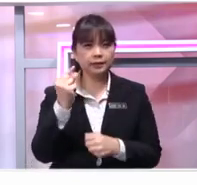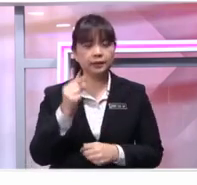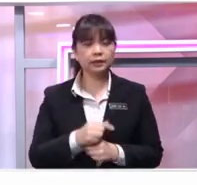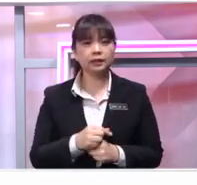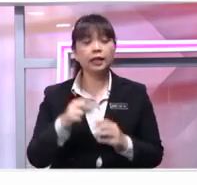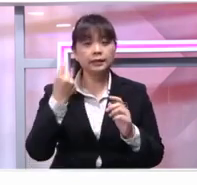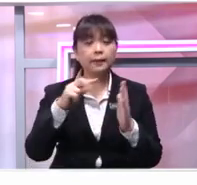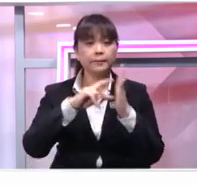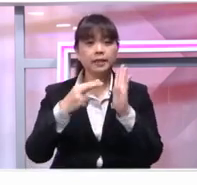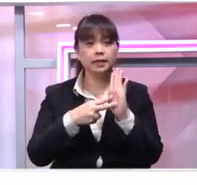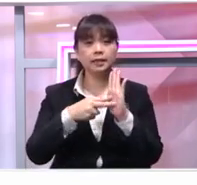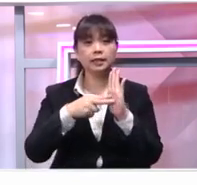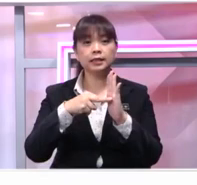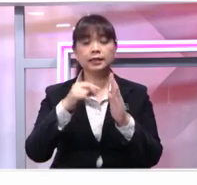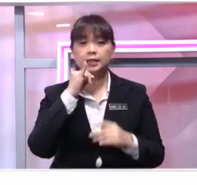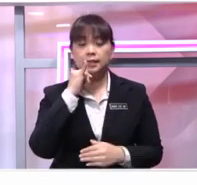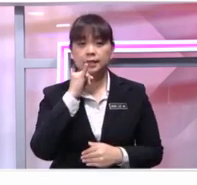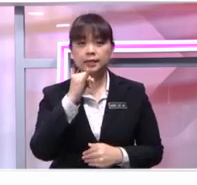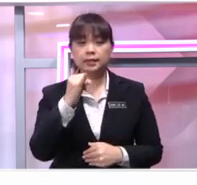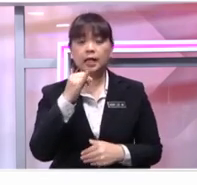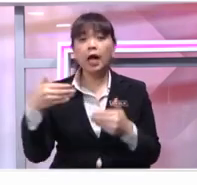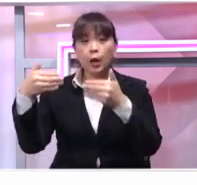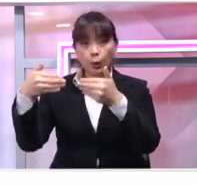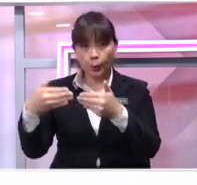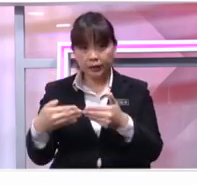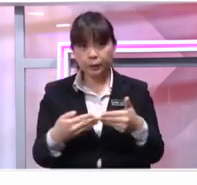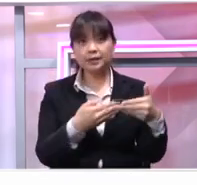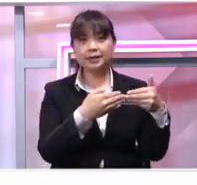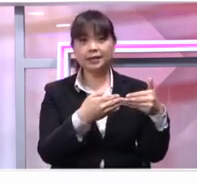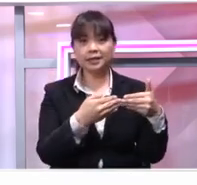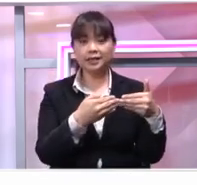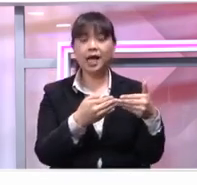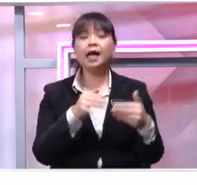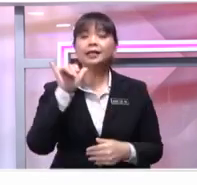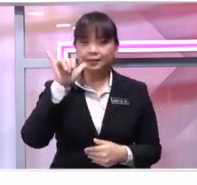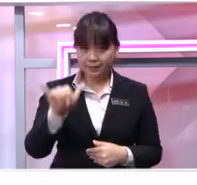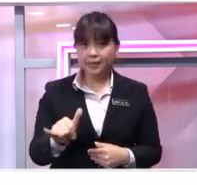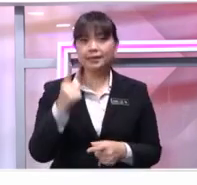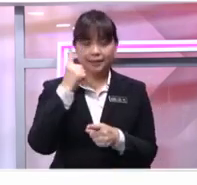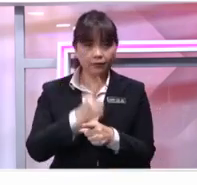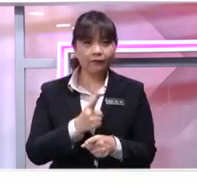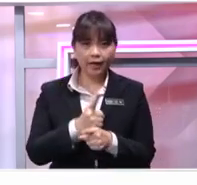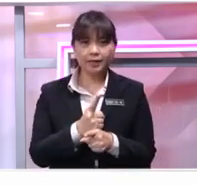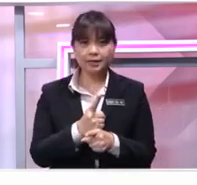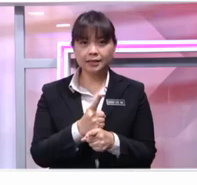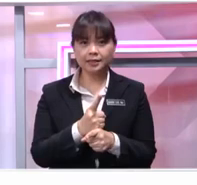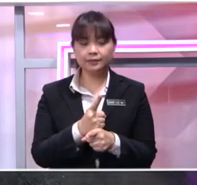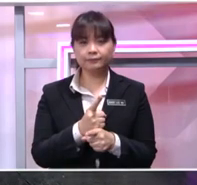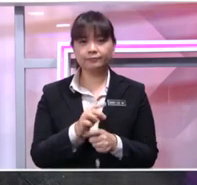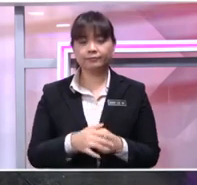The meaning of constantly is continuously. Okay. Continuously. Yes, correct. Constantly